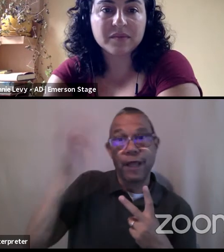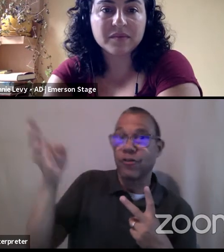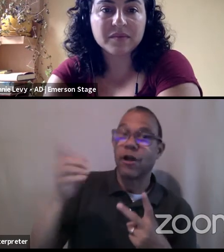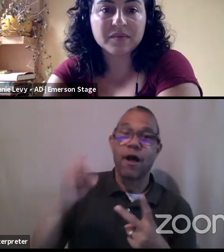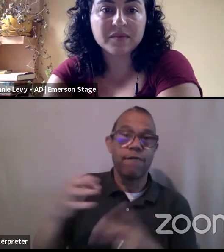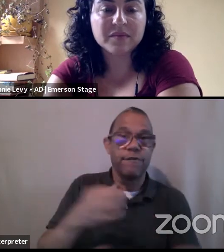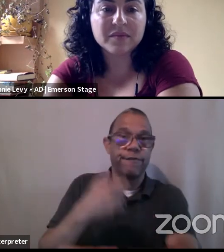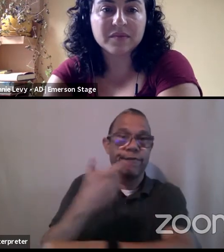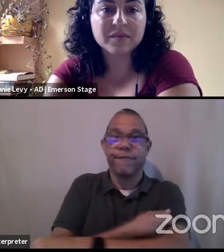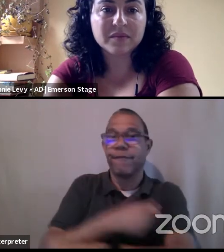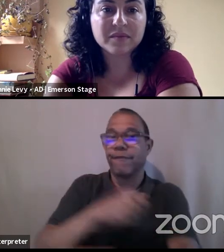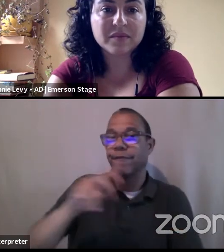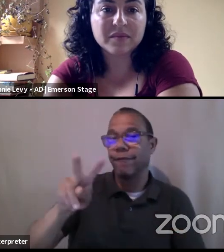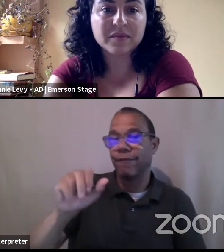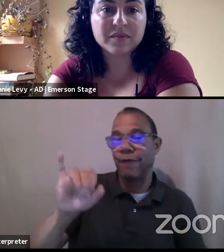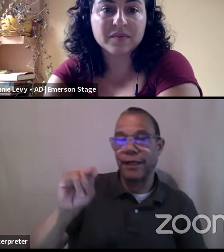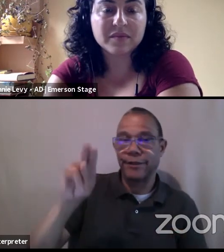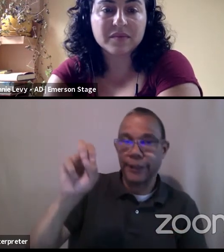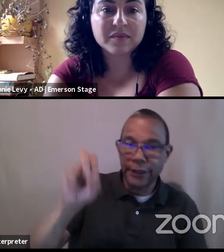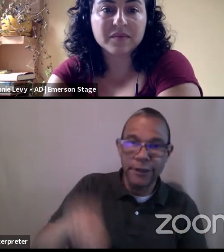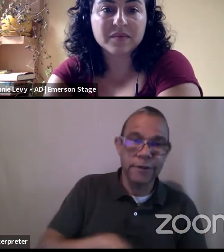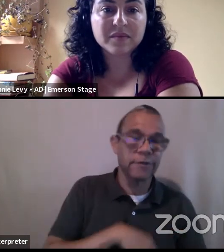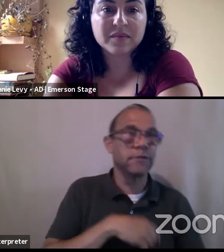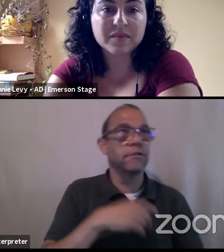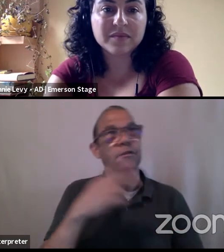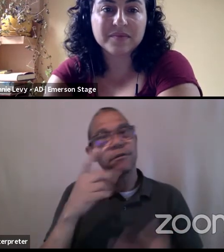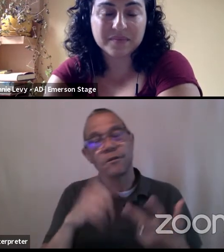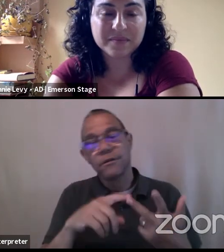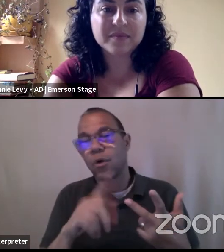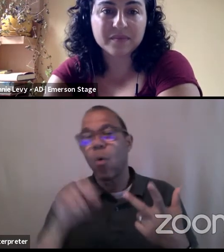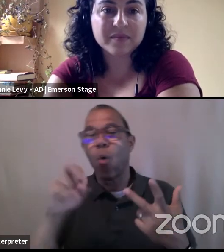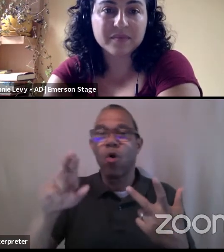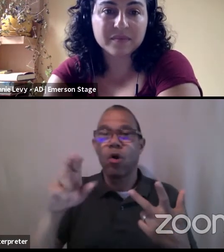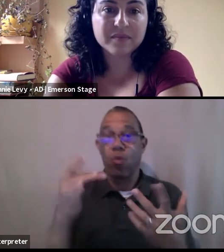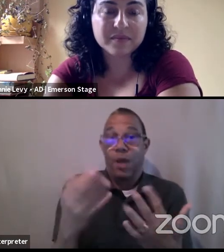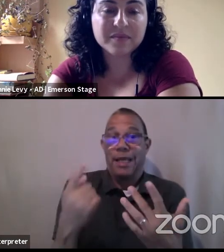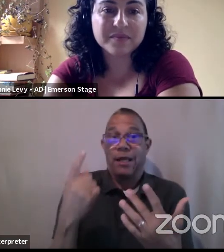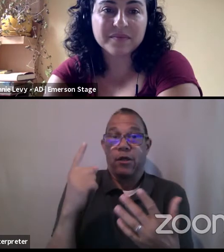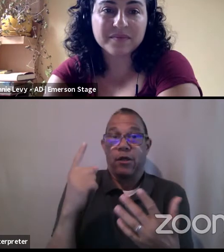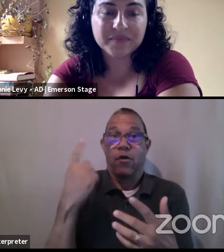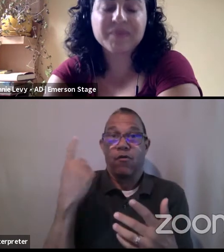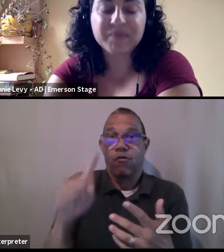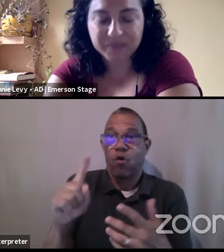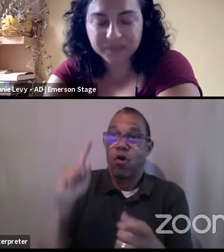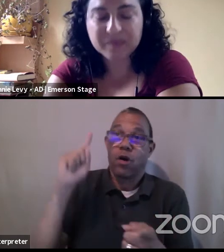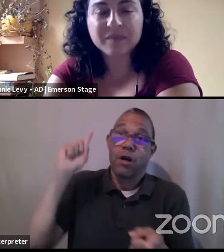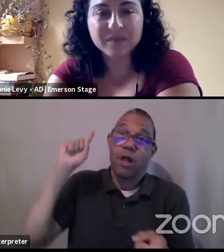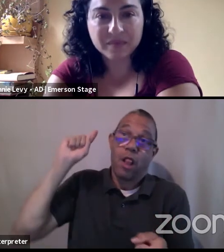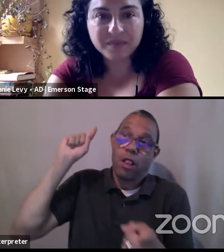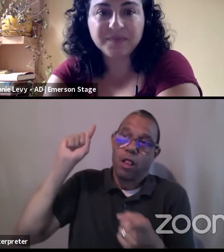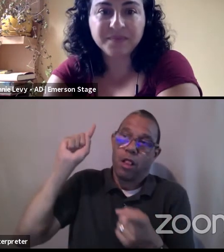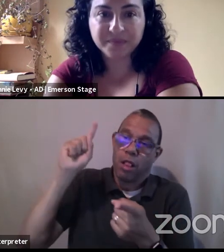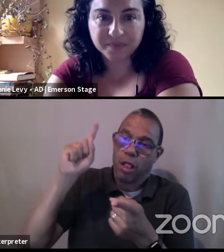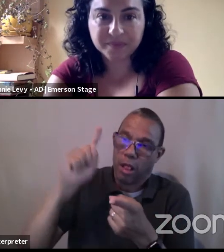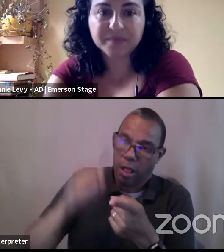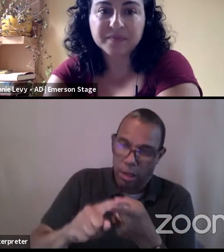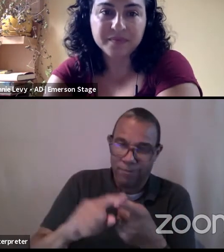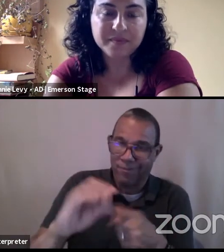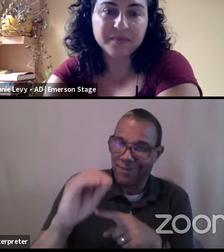the vaccine or the, uh, the zero number of, uh, you know, weekly, uh, increase, increase